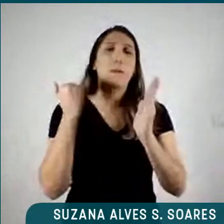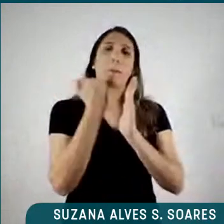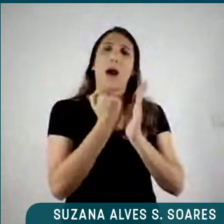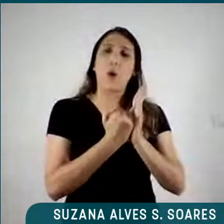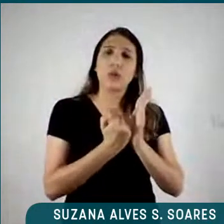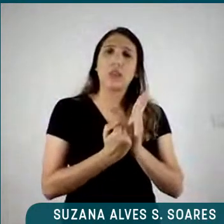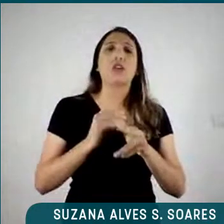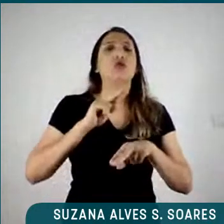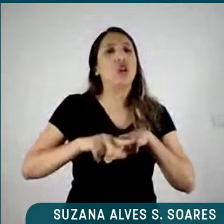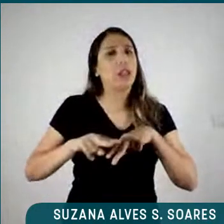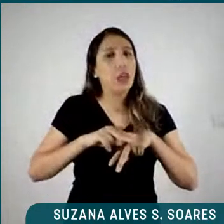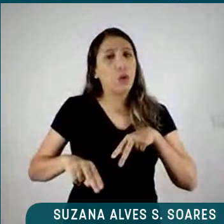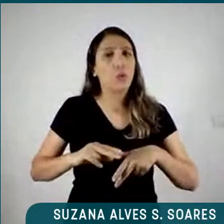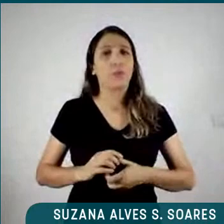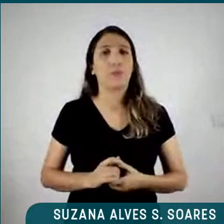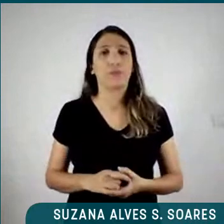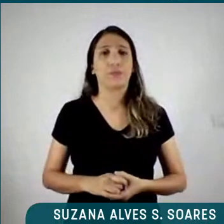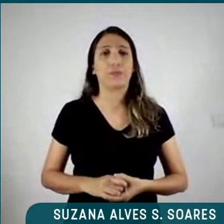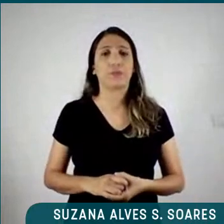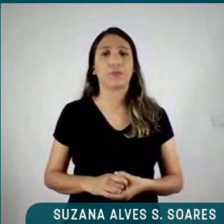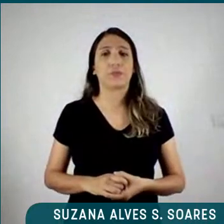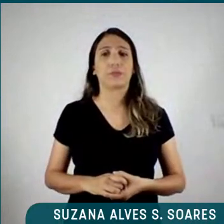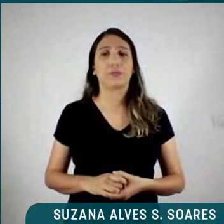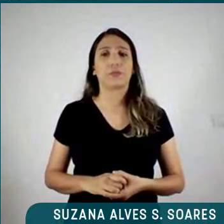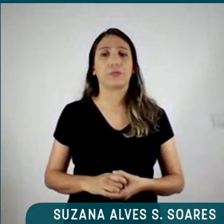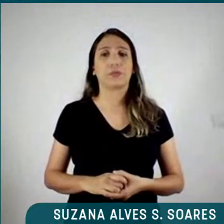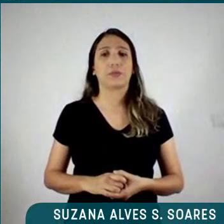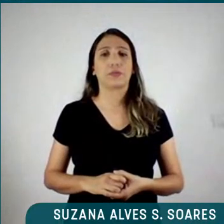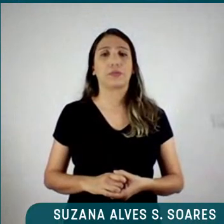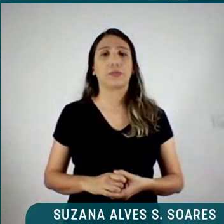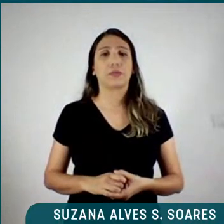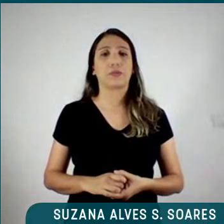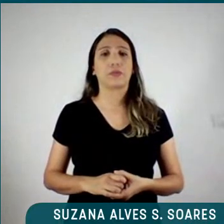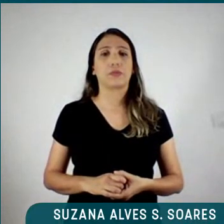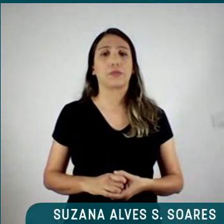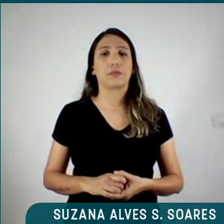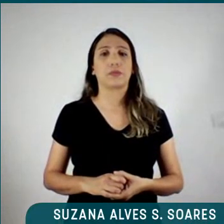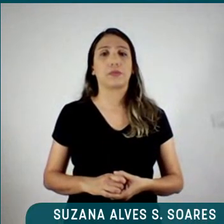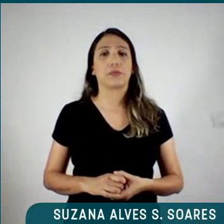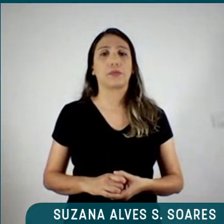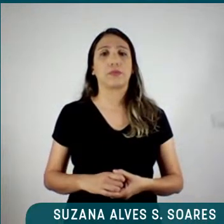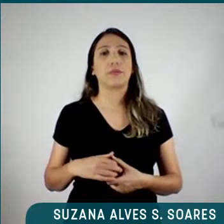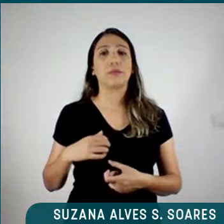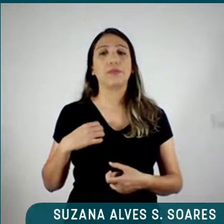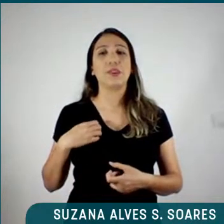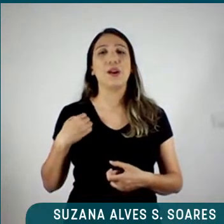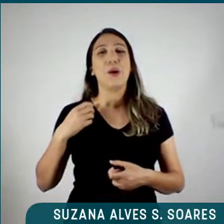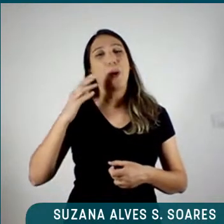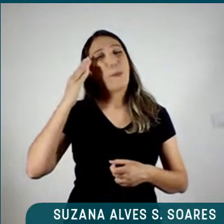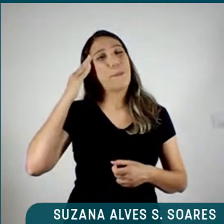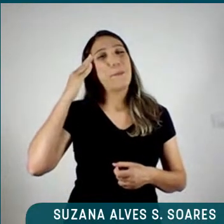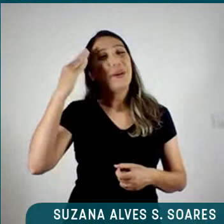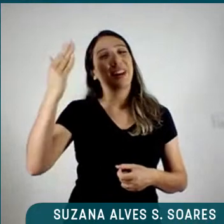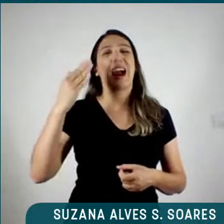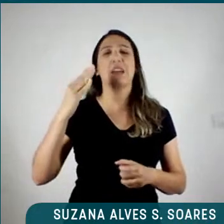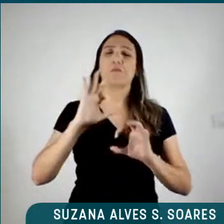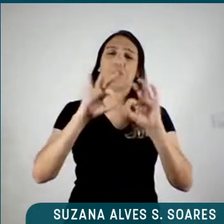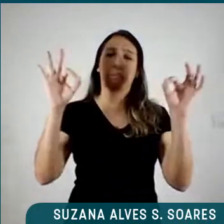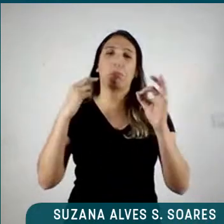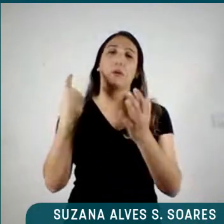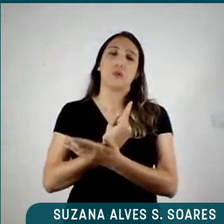actually this quota of women in politics is an advancement in the causes of gender in